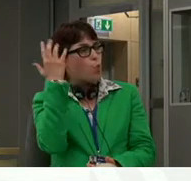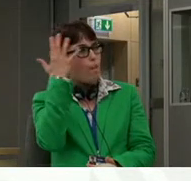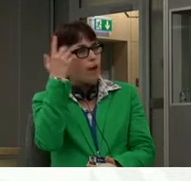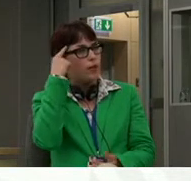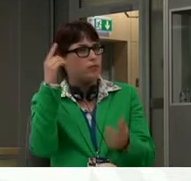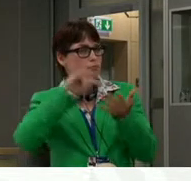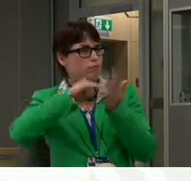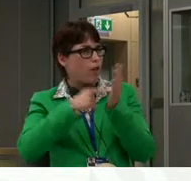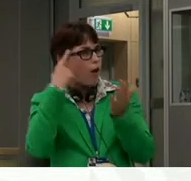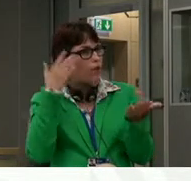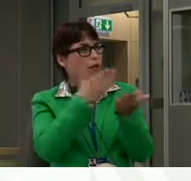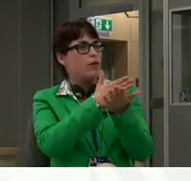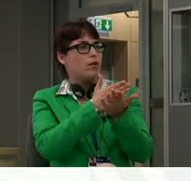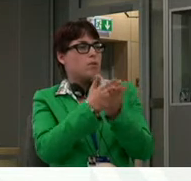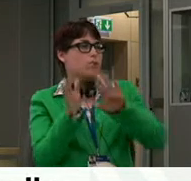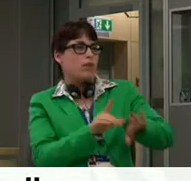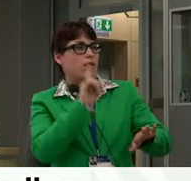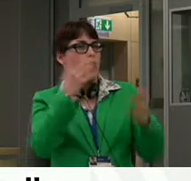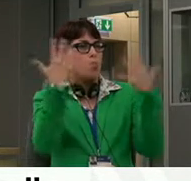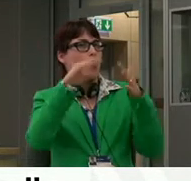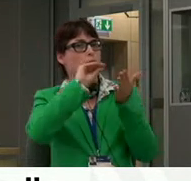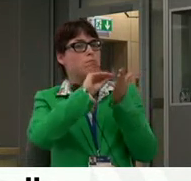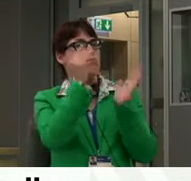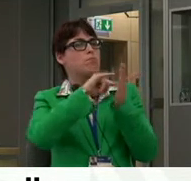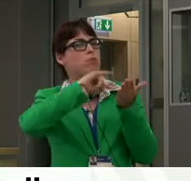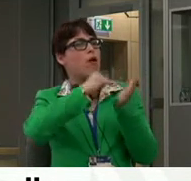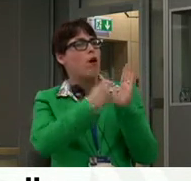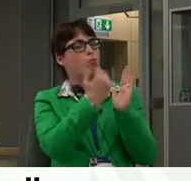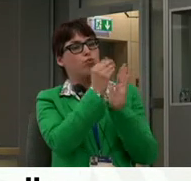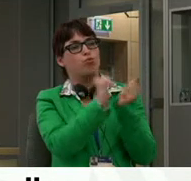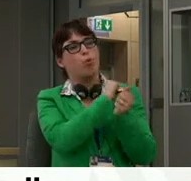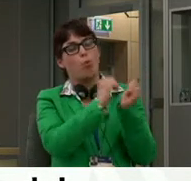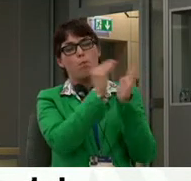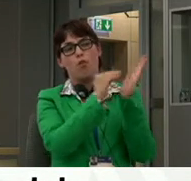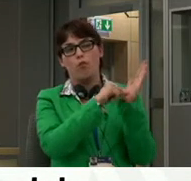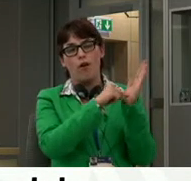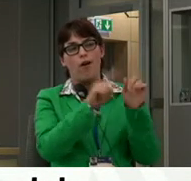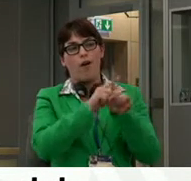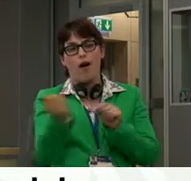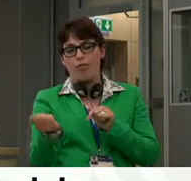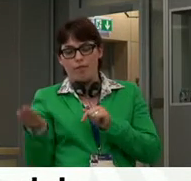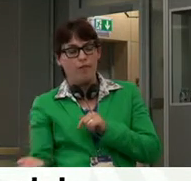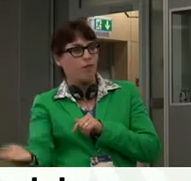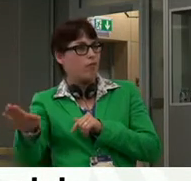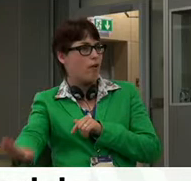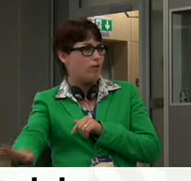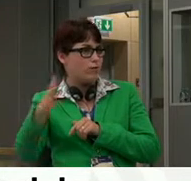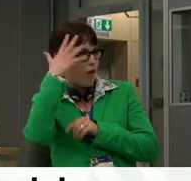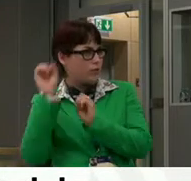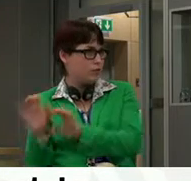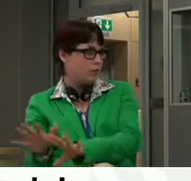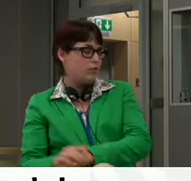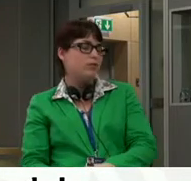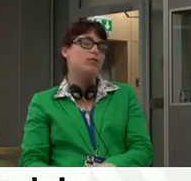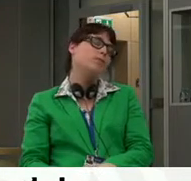time and in line with the progressive development principles. It is important that these well-intended intentions are not just part